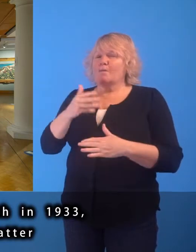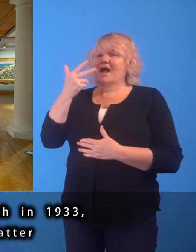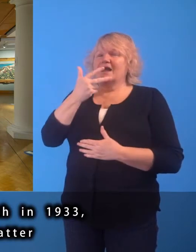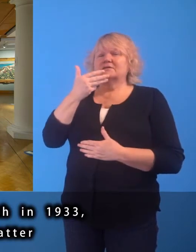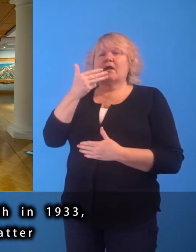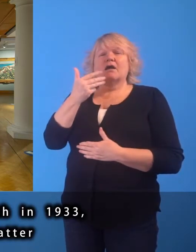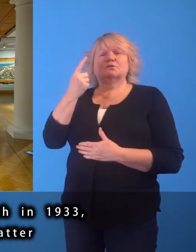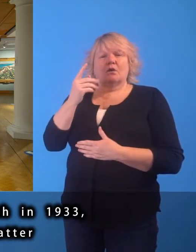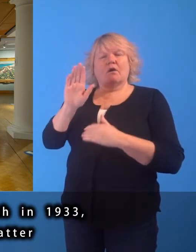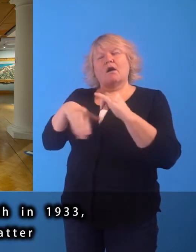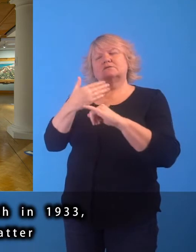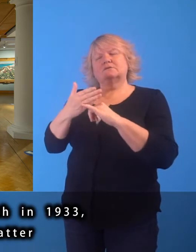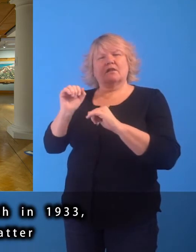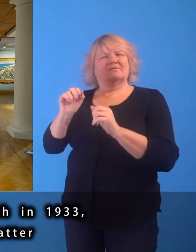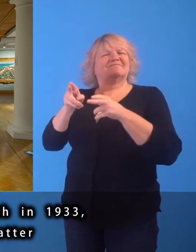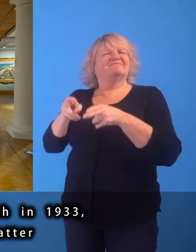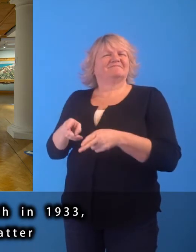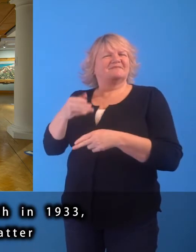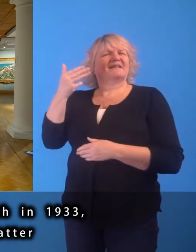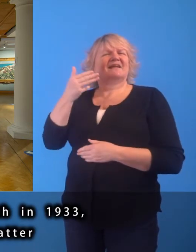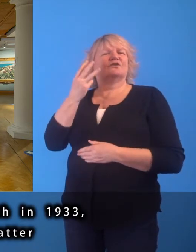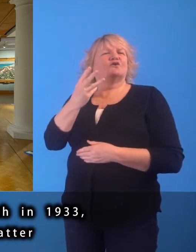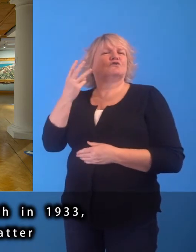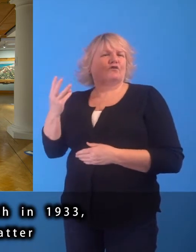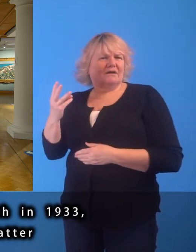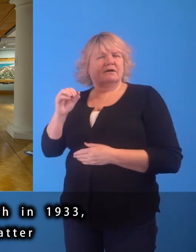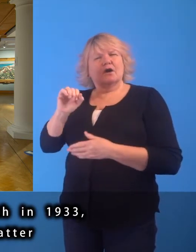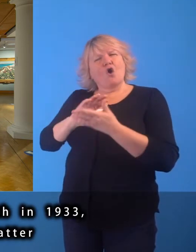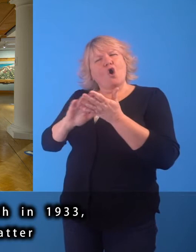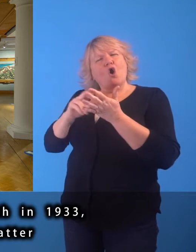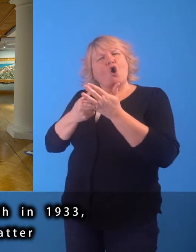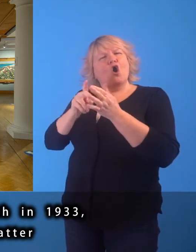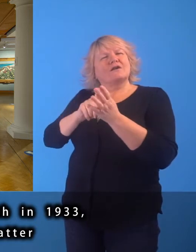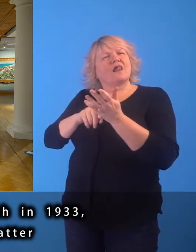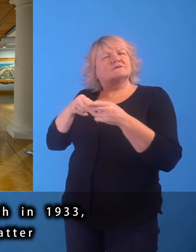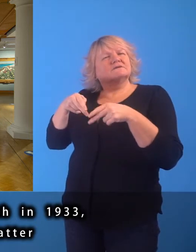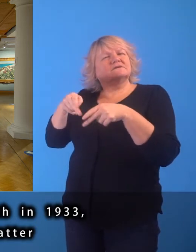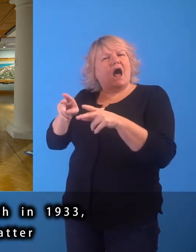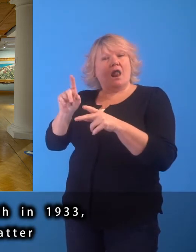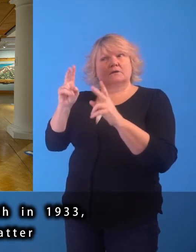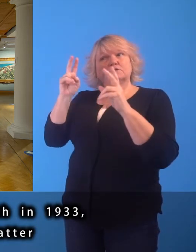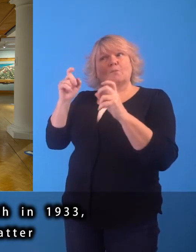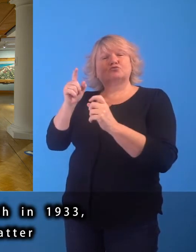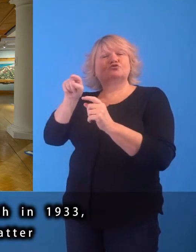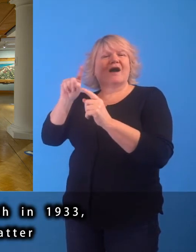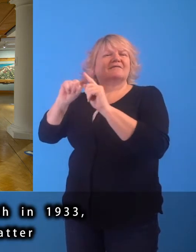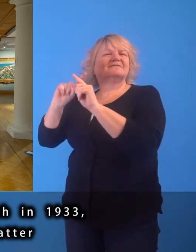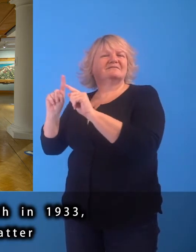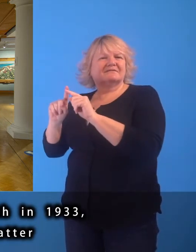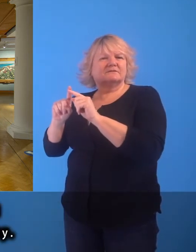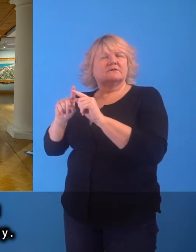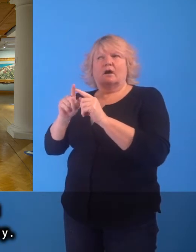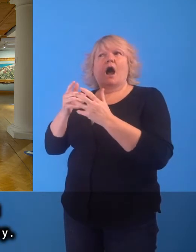However, from 1891 until his death in 1933, Hornel's style and